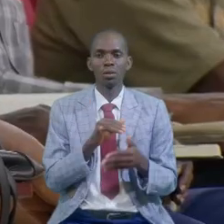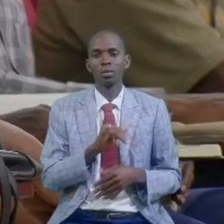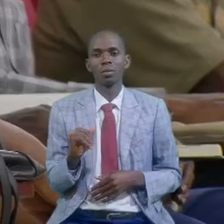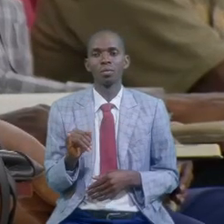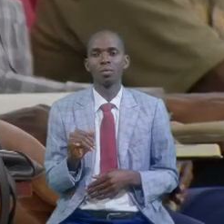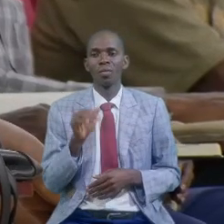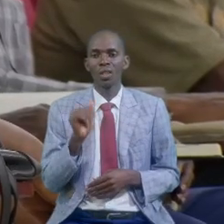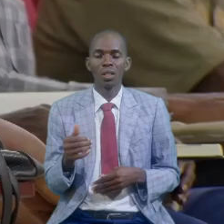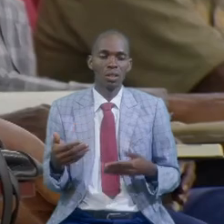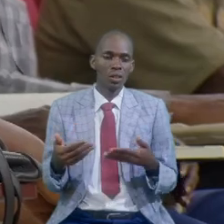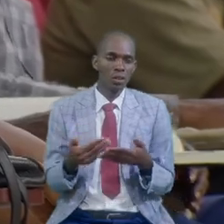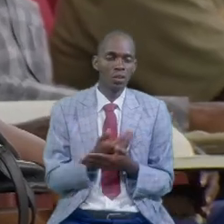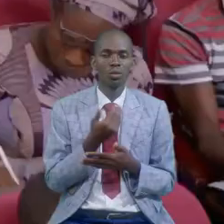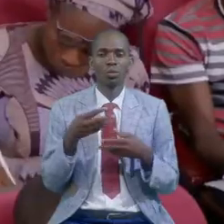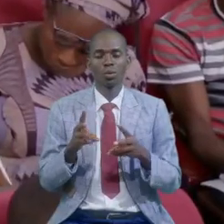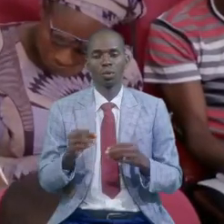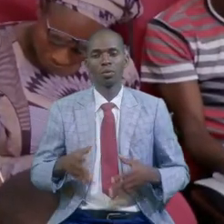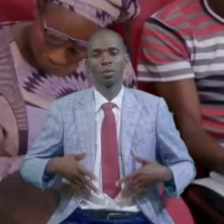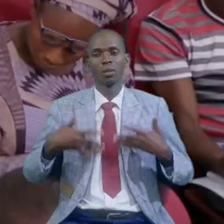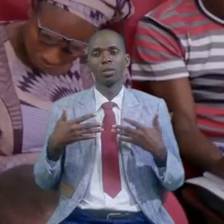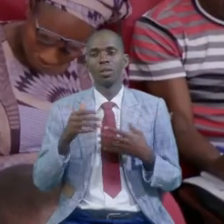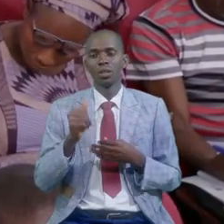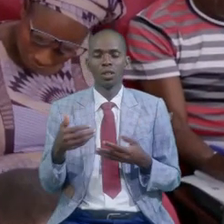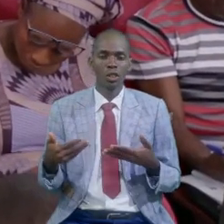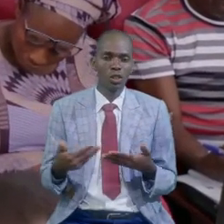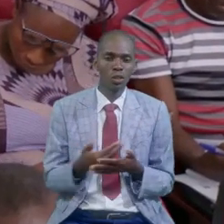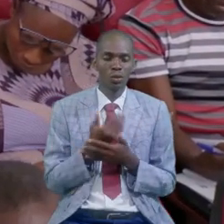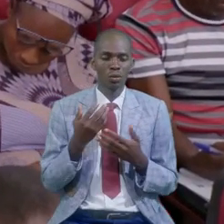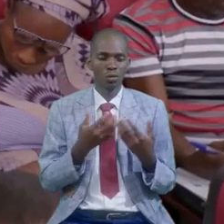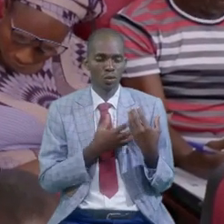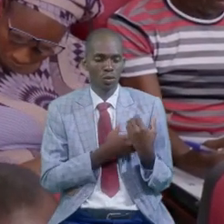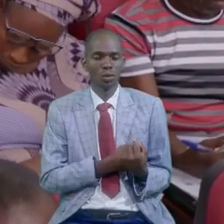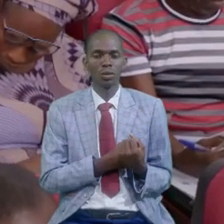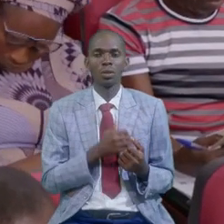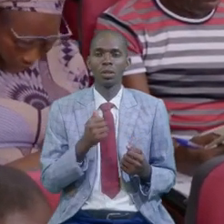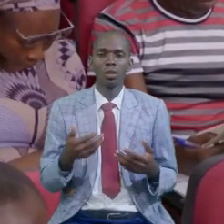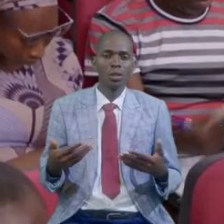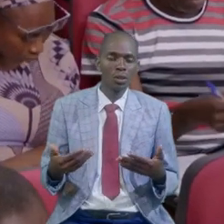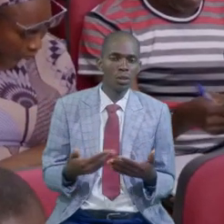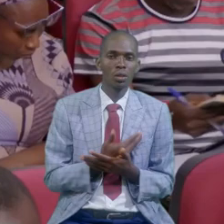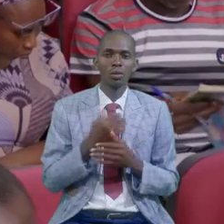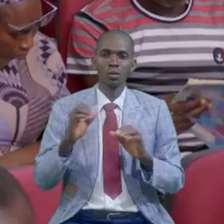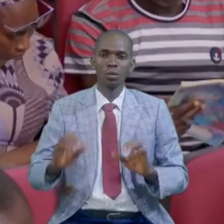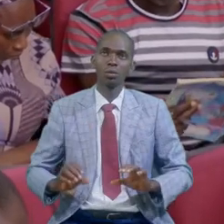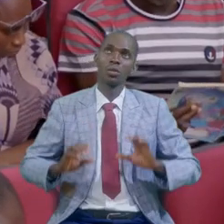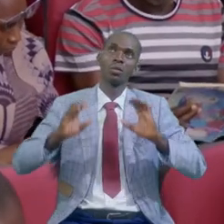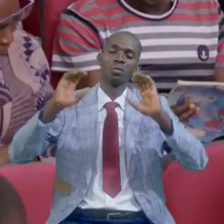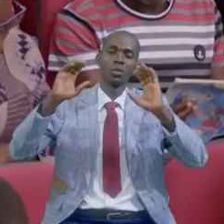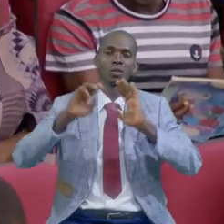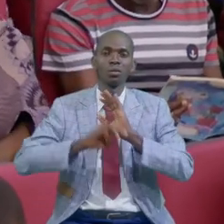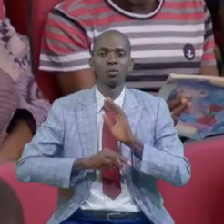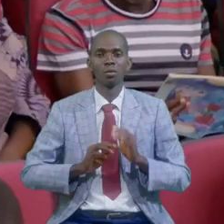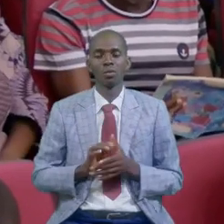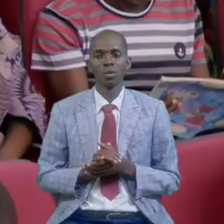new disposition, a new courage, a new commitment, that